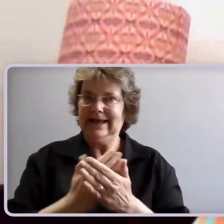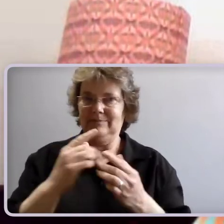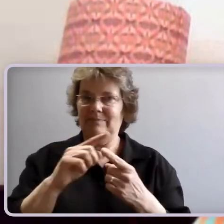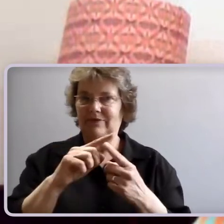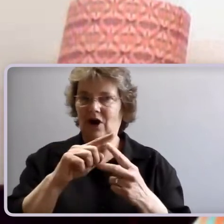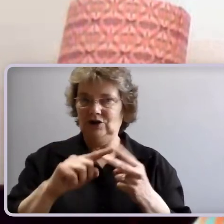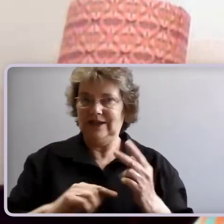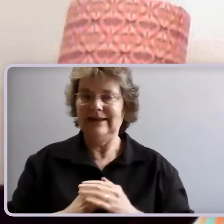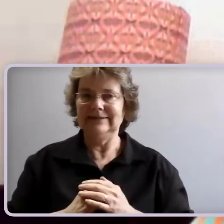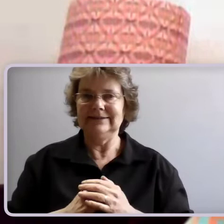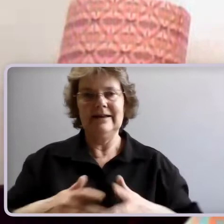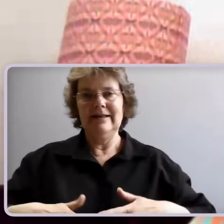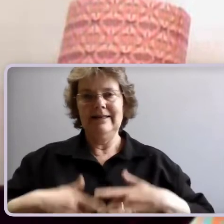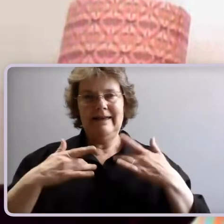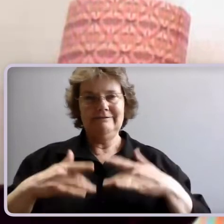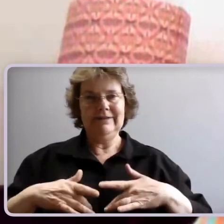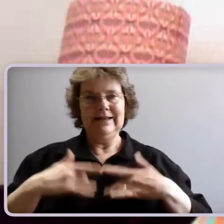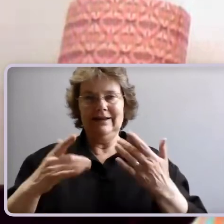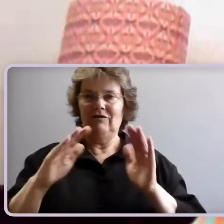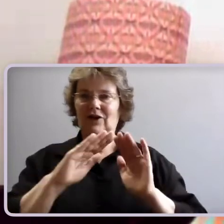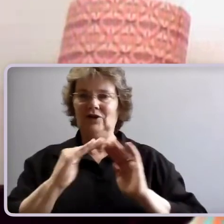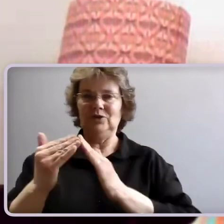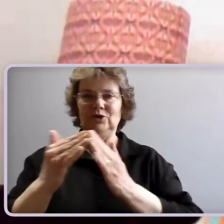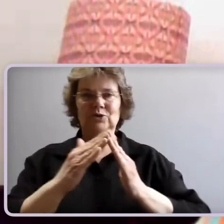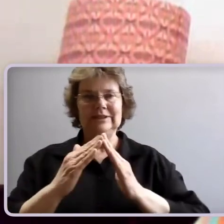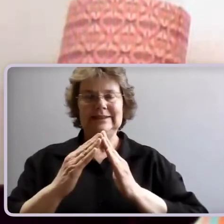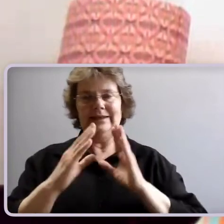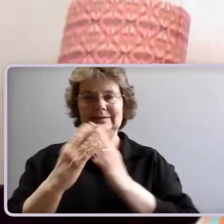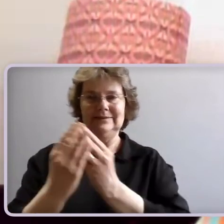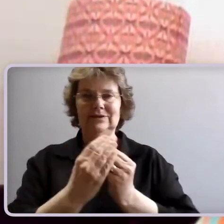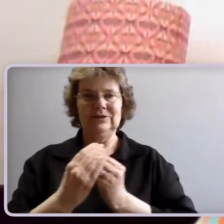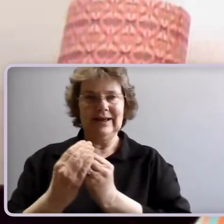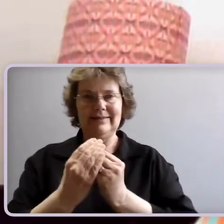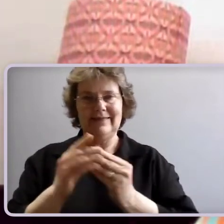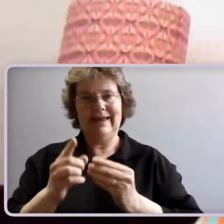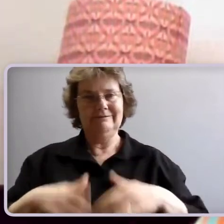community. But what I think, some of the things that we've learnt but maybe haven't